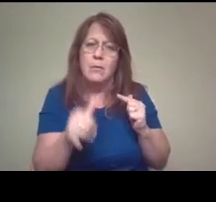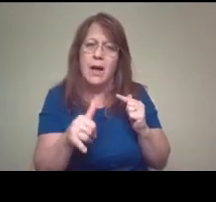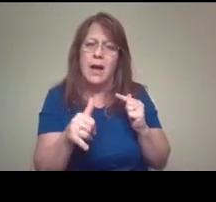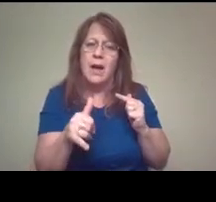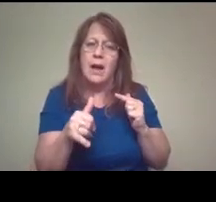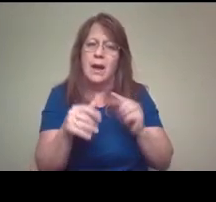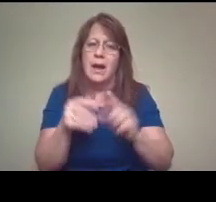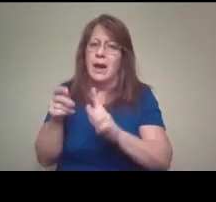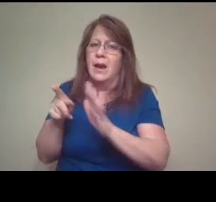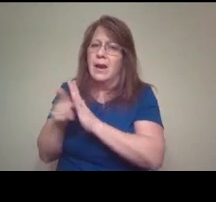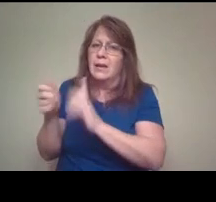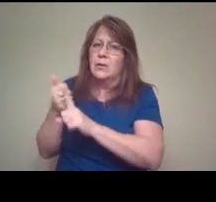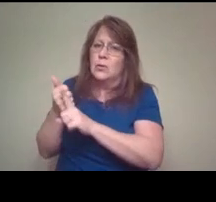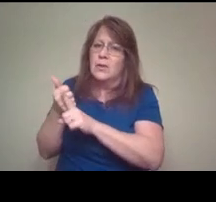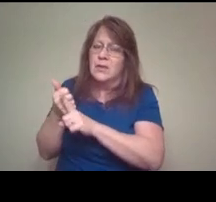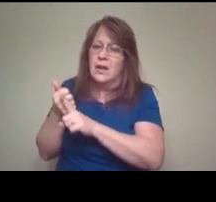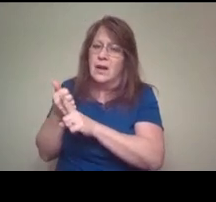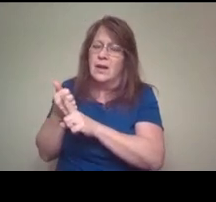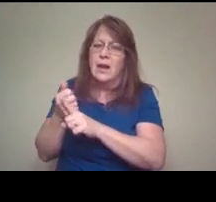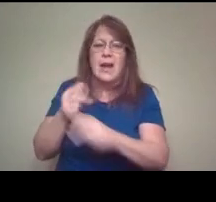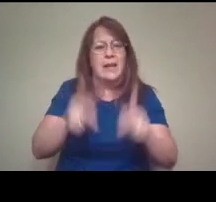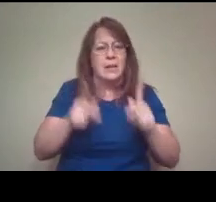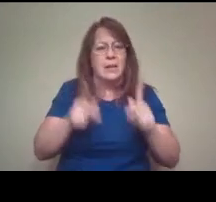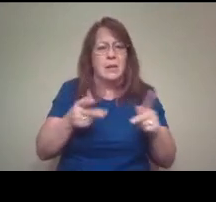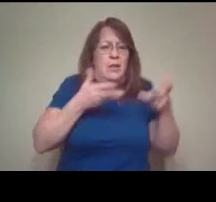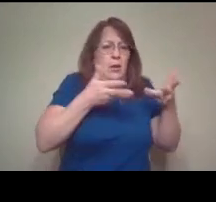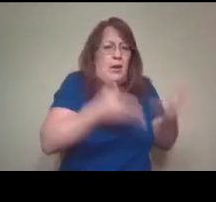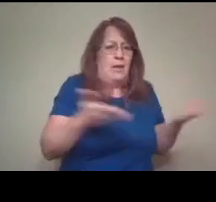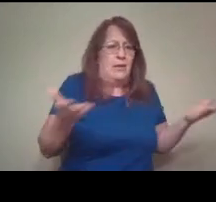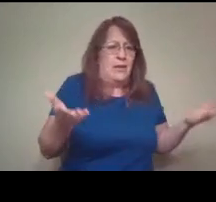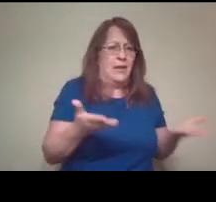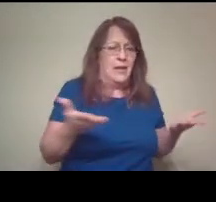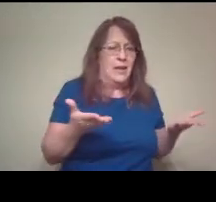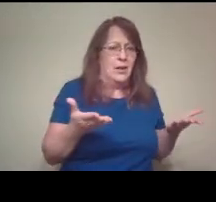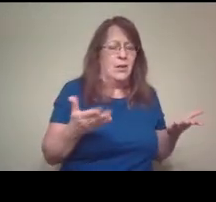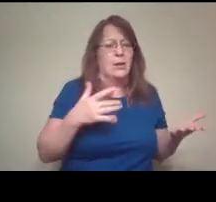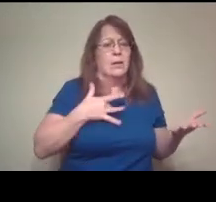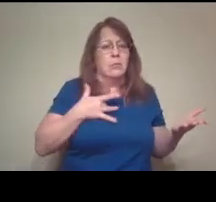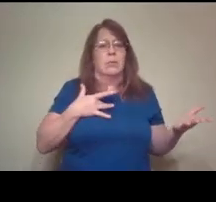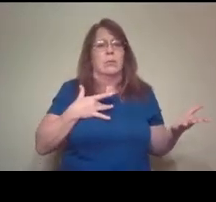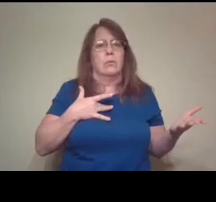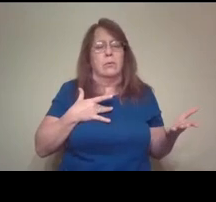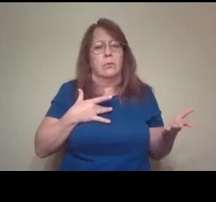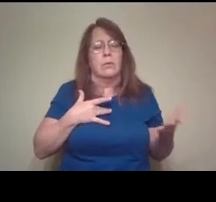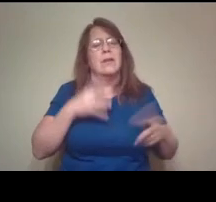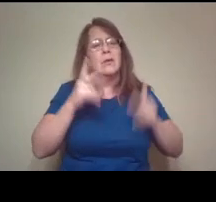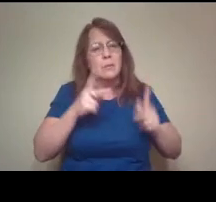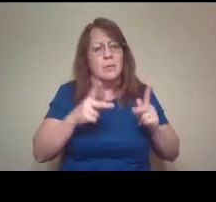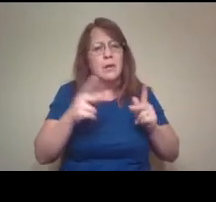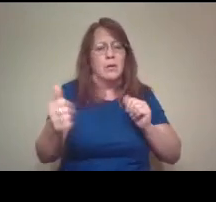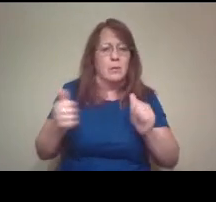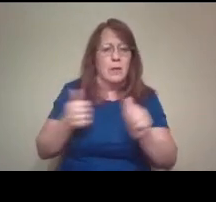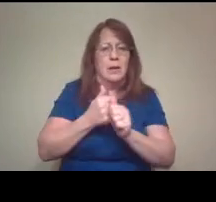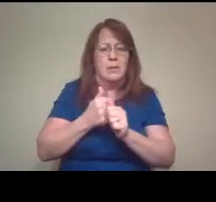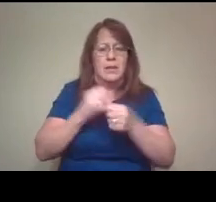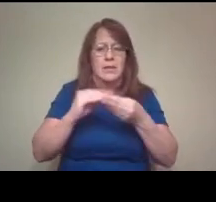a devastating impact on the loved ones left behind and on their community. So there are people behind these numbers. The